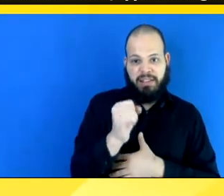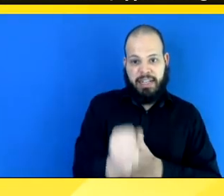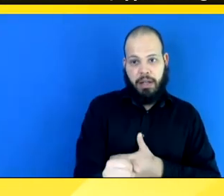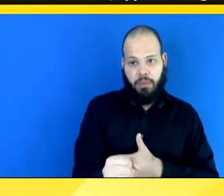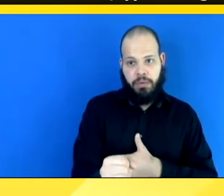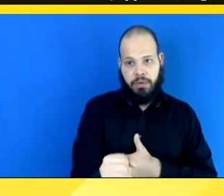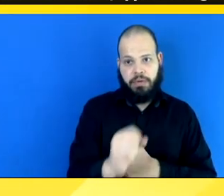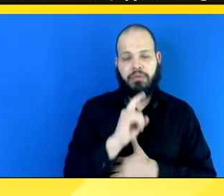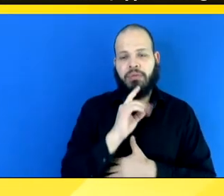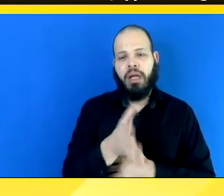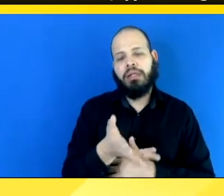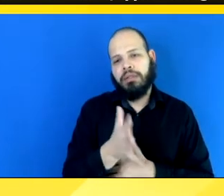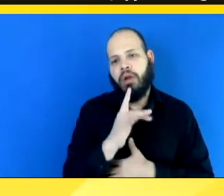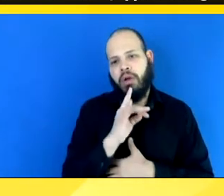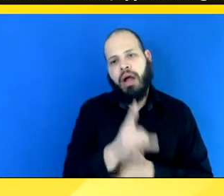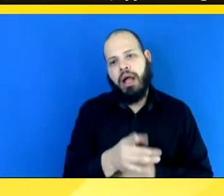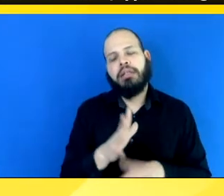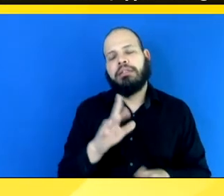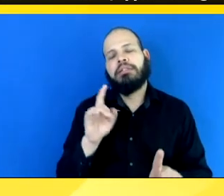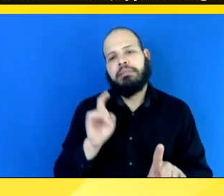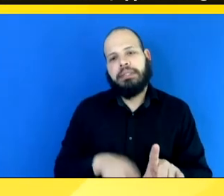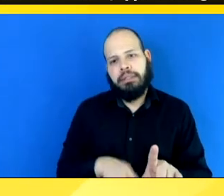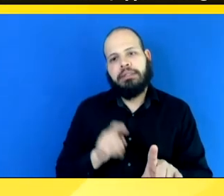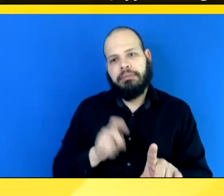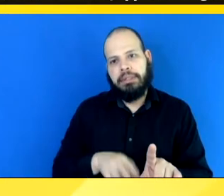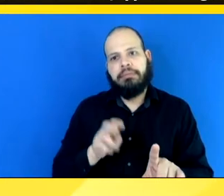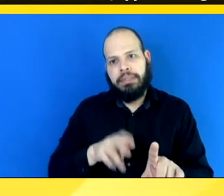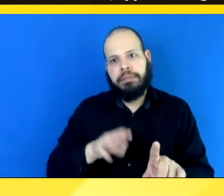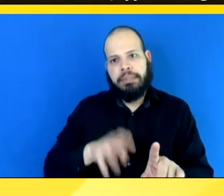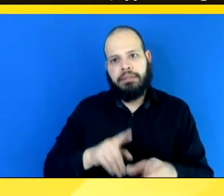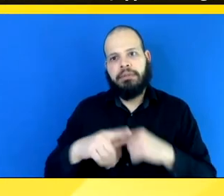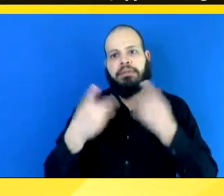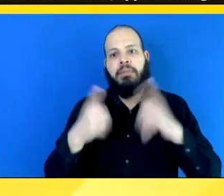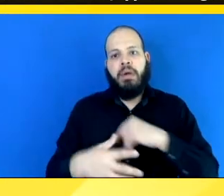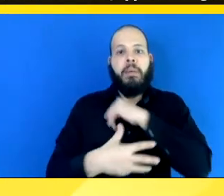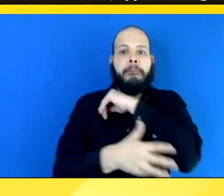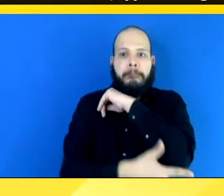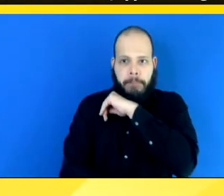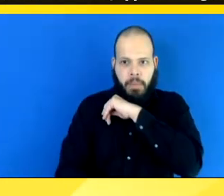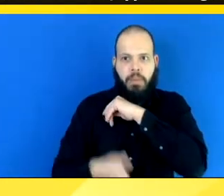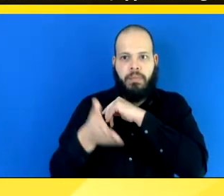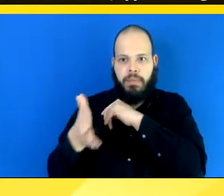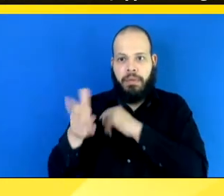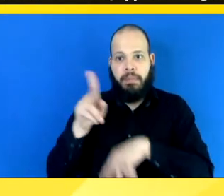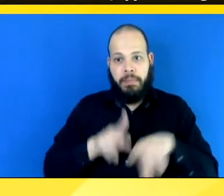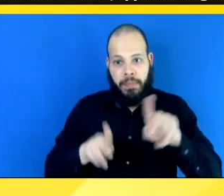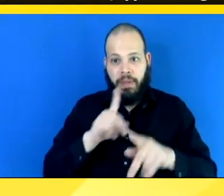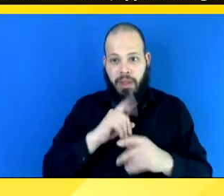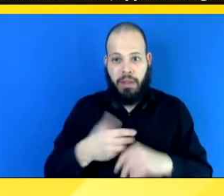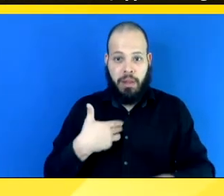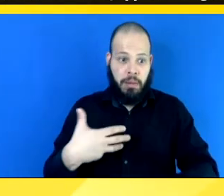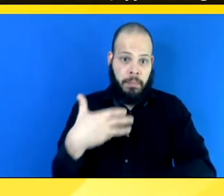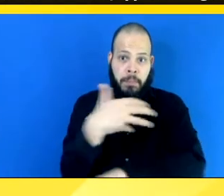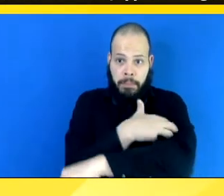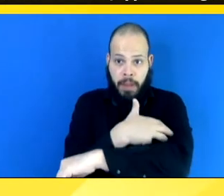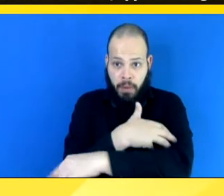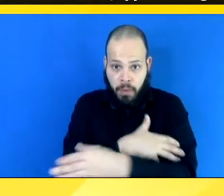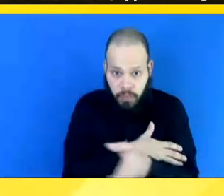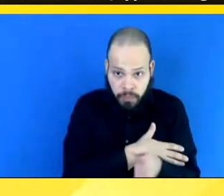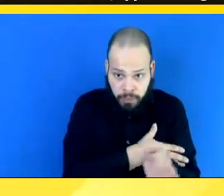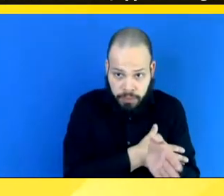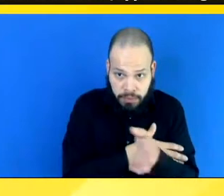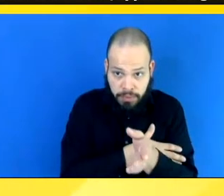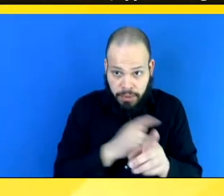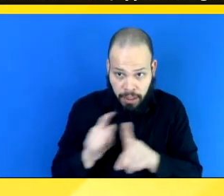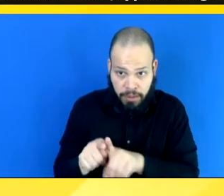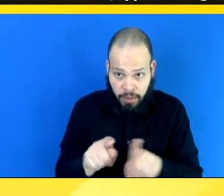and demonstrate power. Secondly, we want people to be very clear, Carol, is that the union fight and